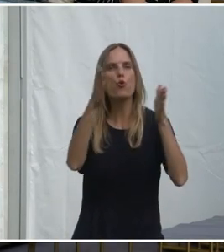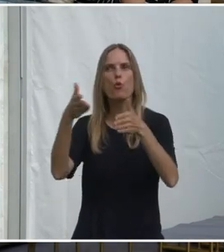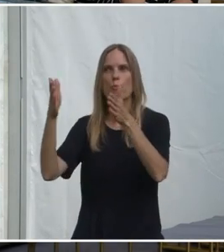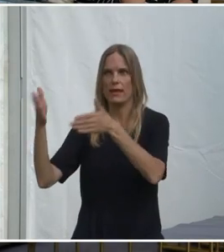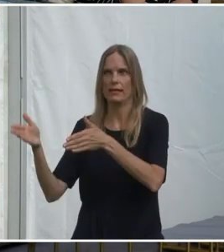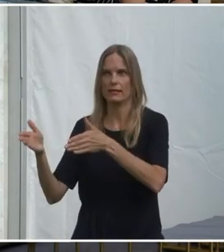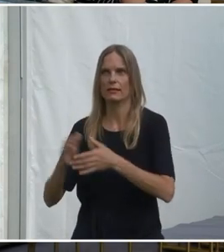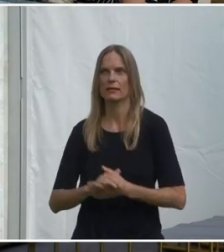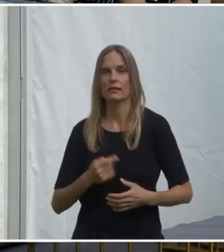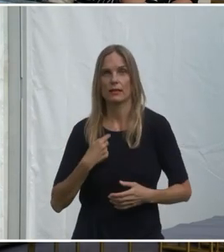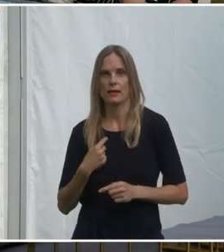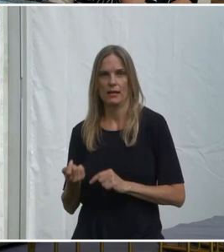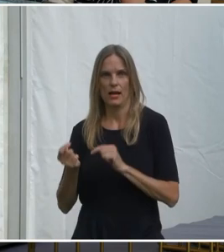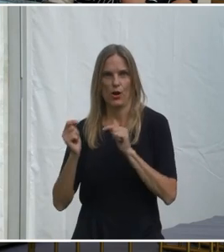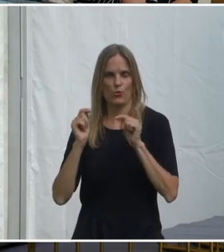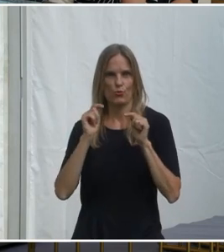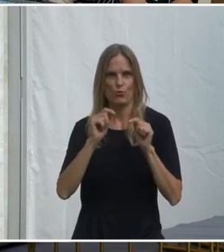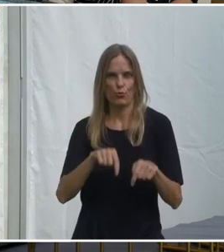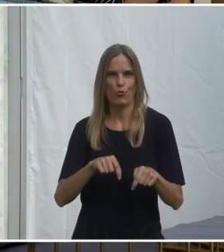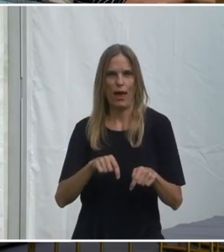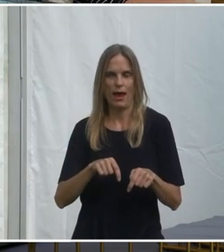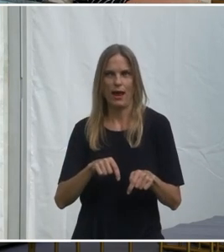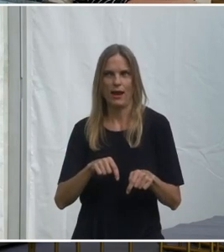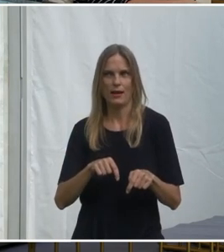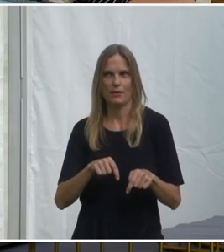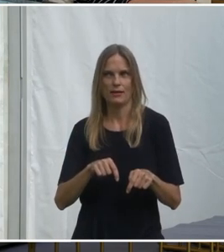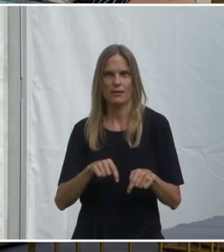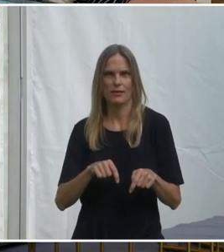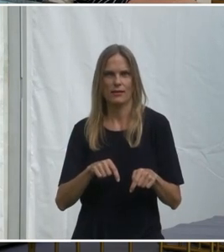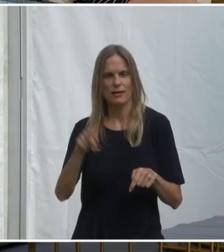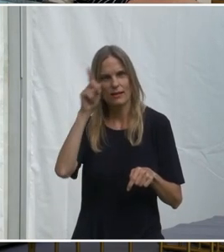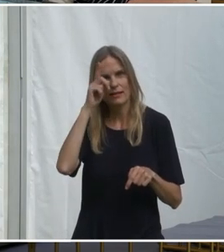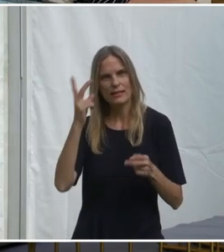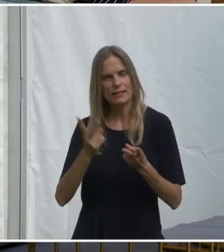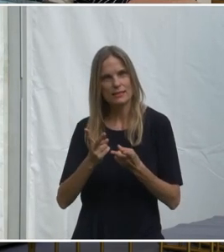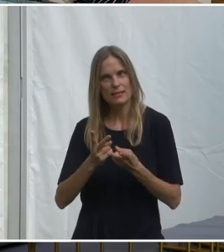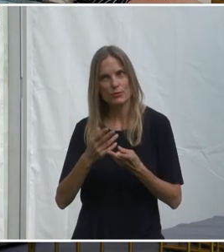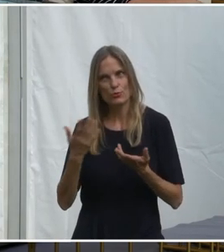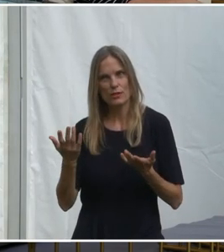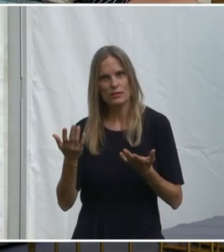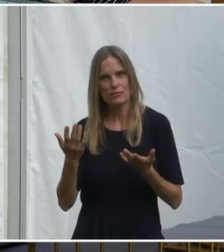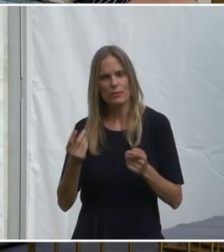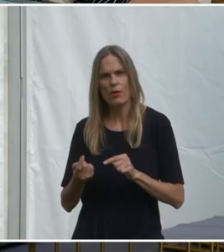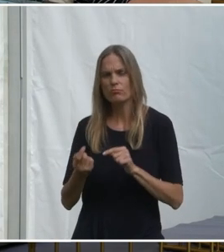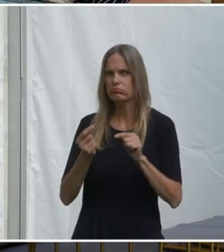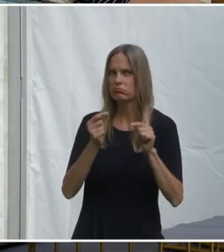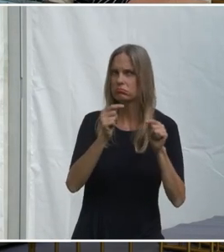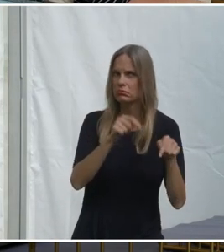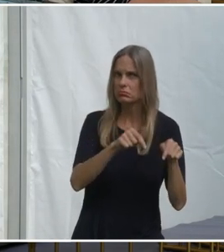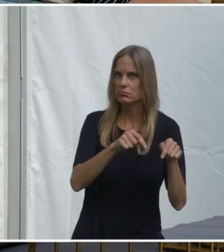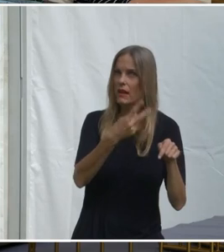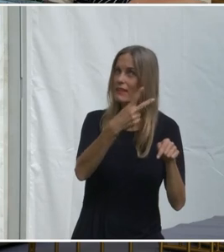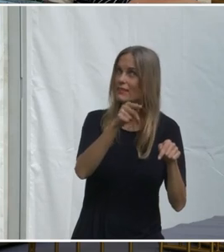and brightest for 100 plus years, and it really is a form of theft at one point from someone else's point of view.